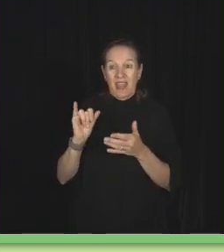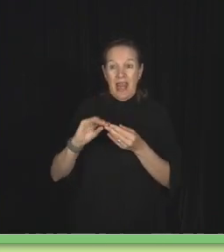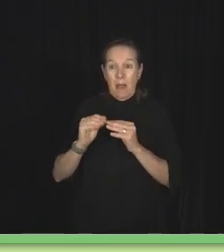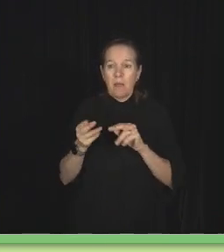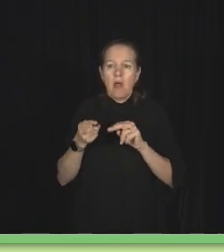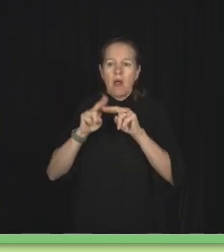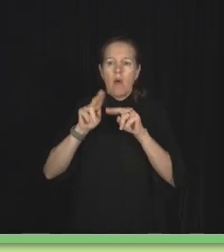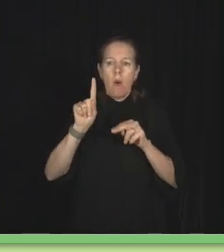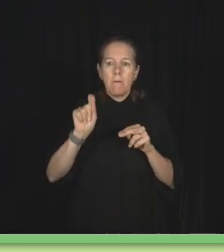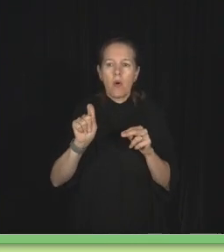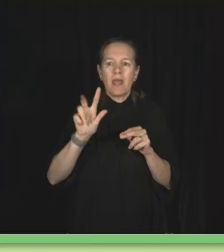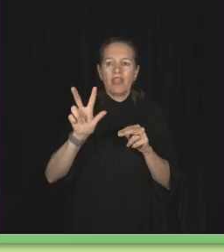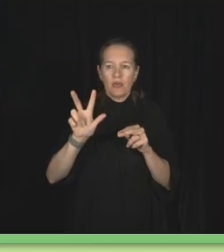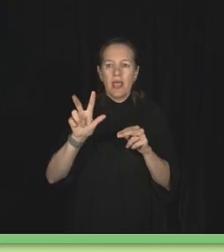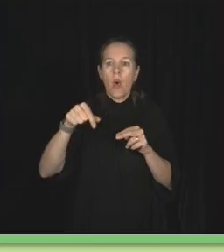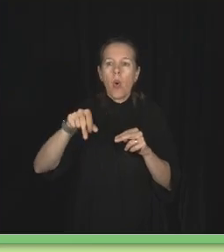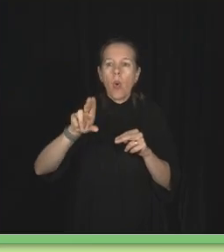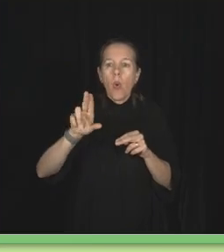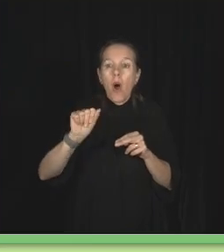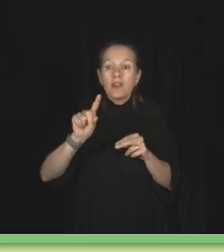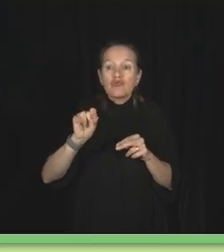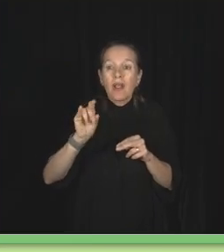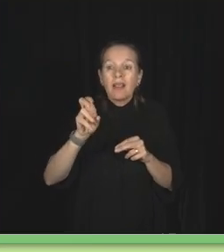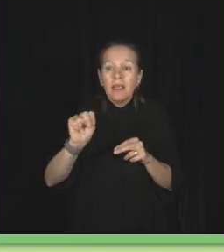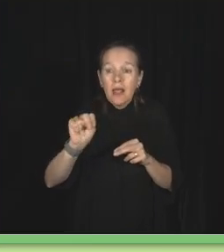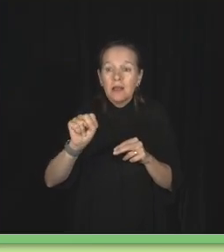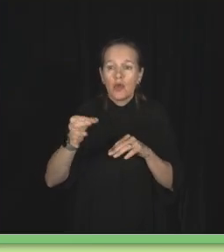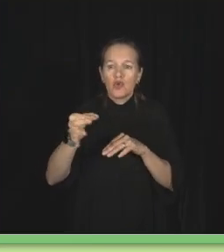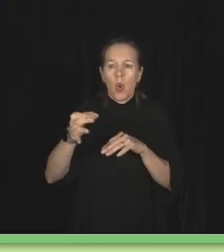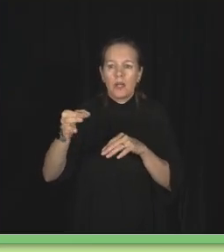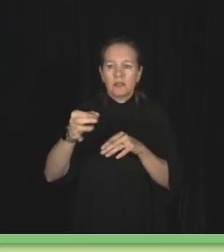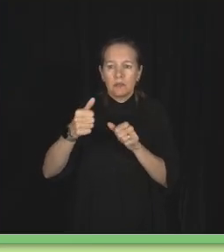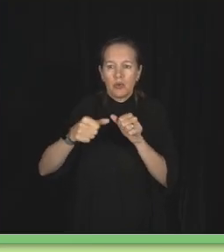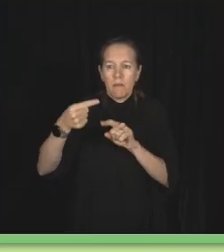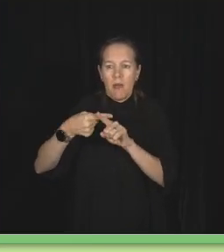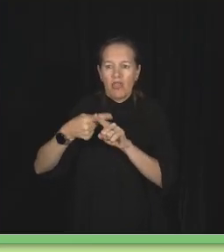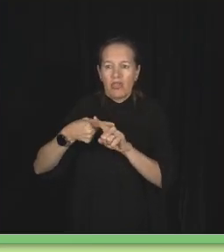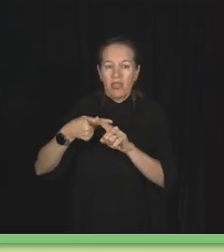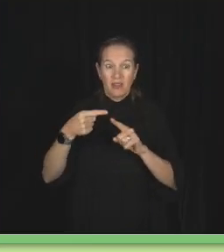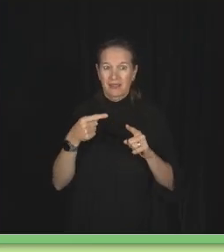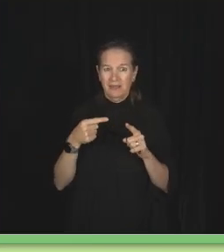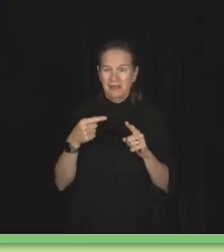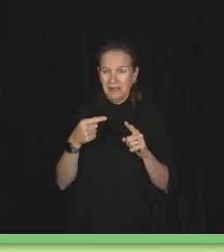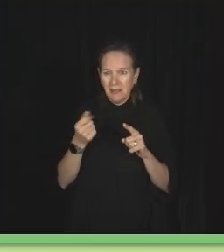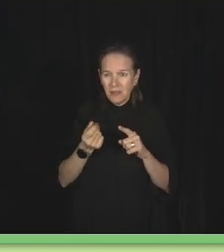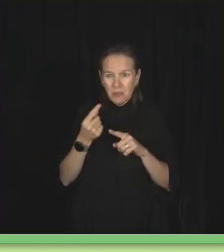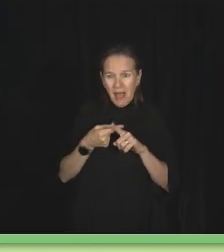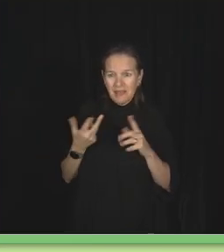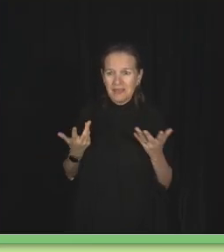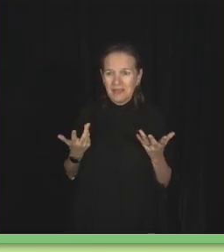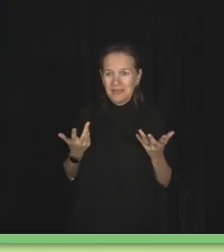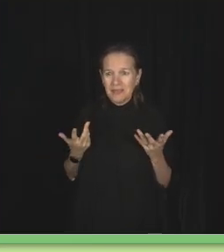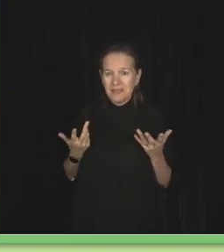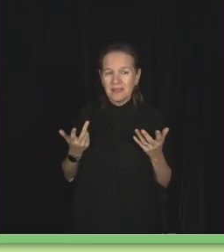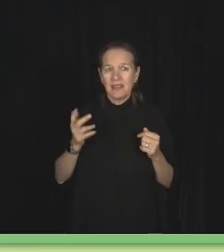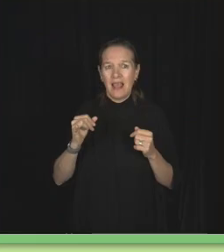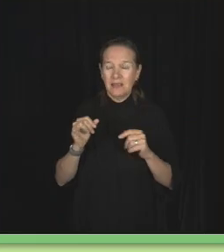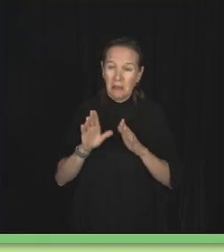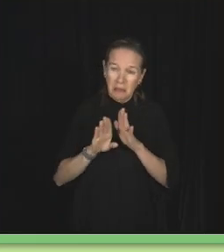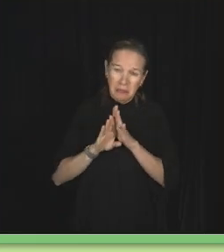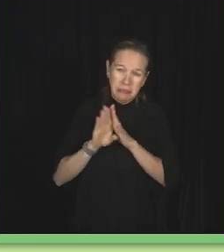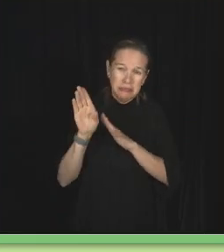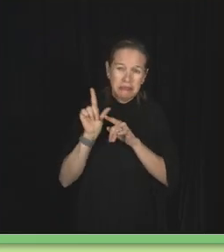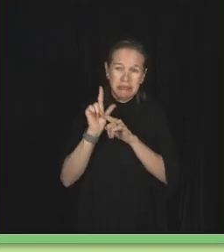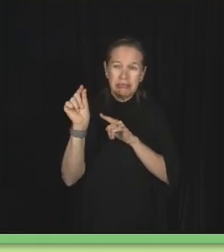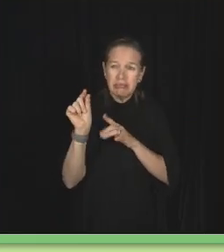to 1.33 quadrillion tokens a month, just in a few months. I mean, this is insane growth in the inference